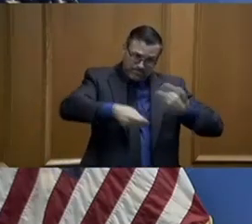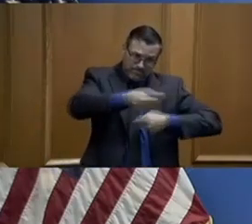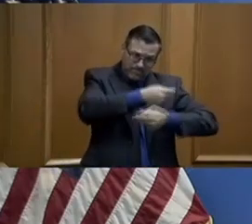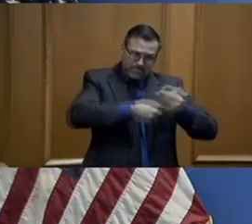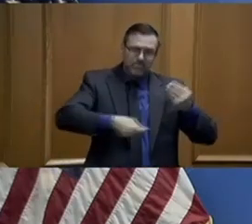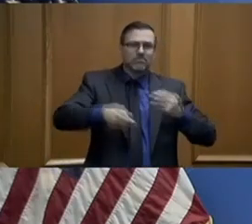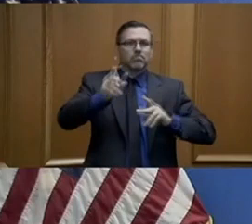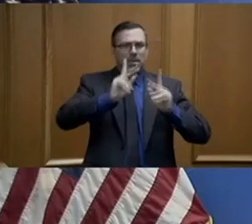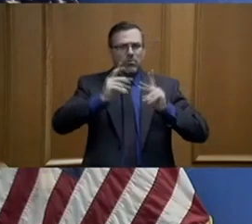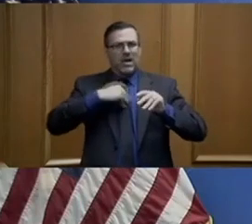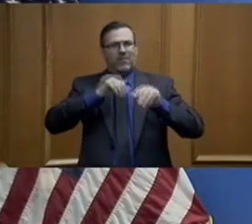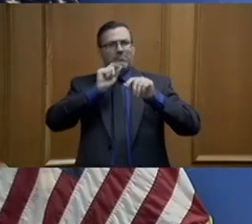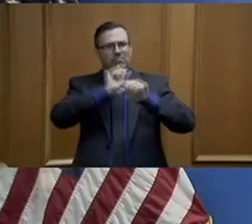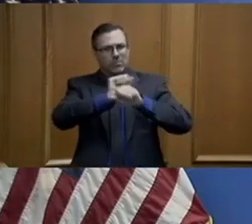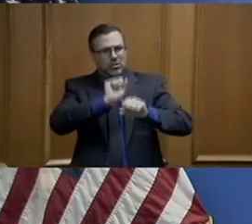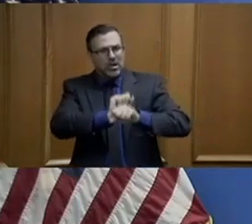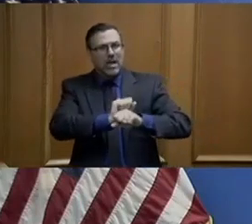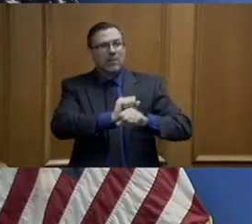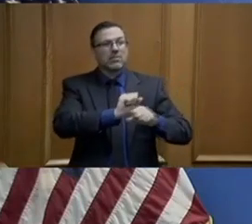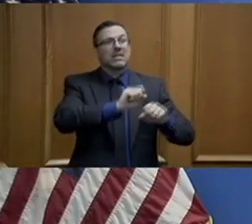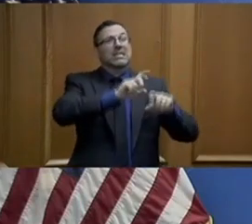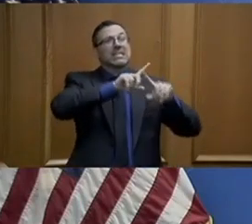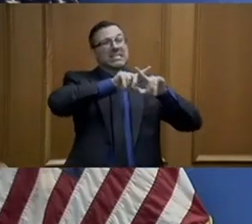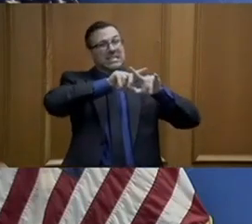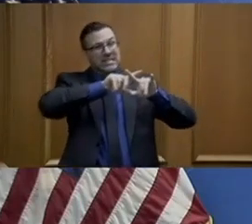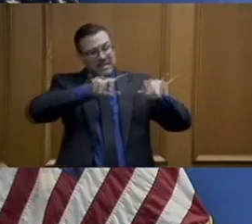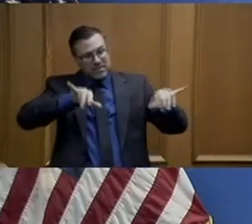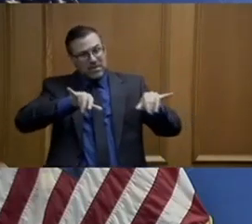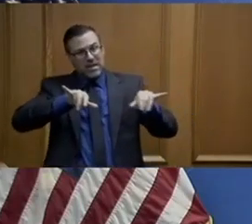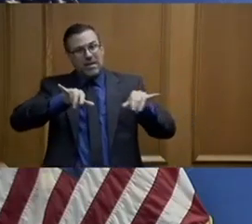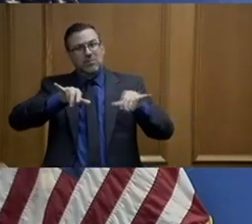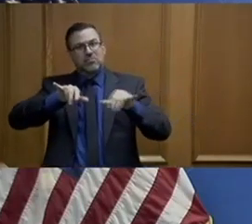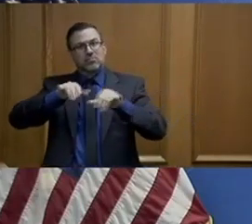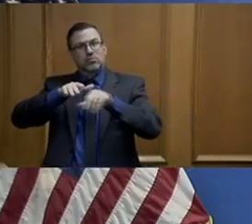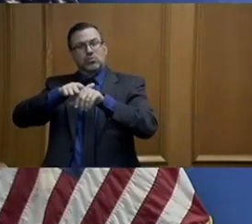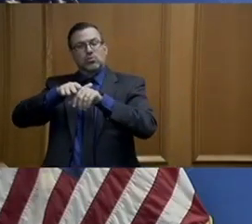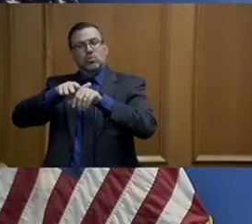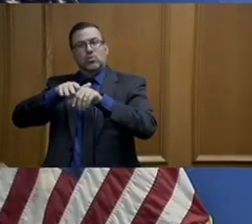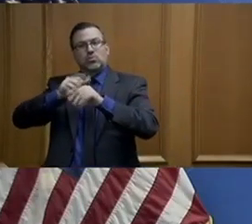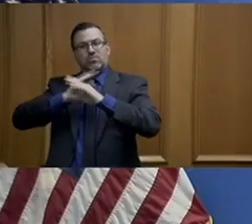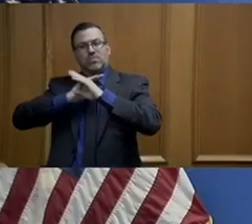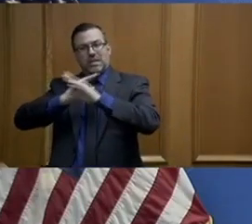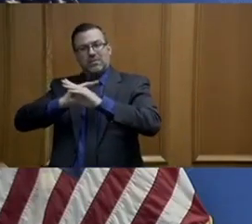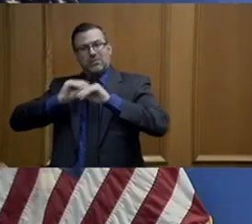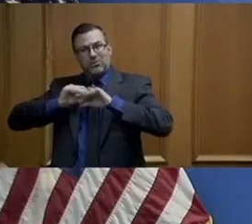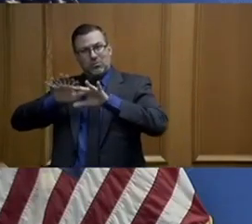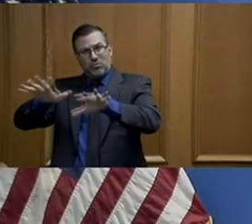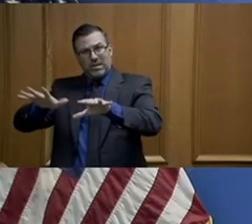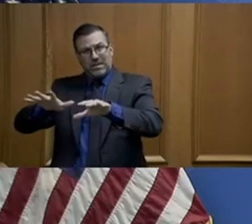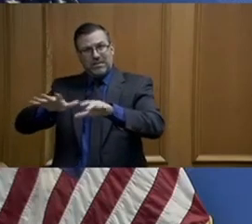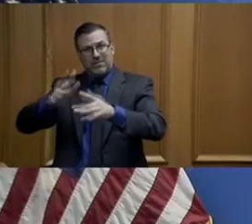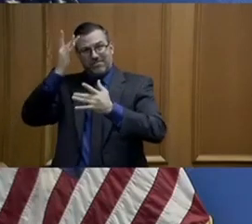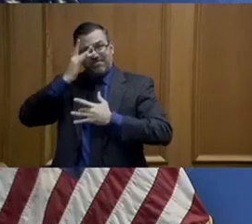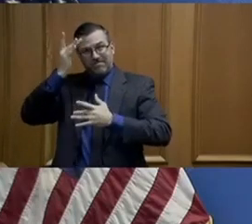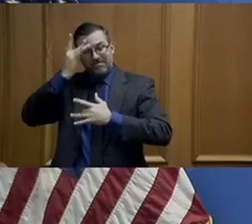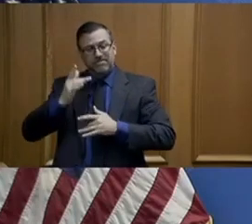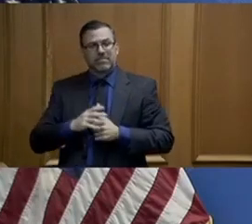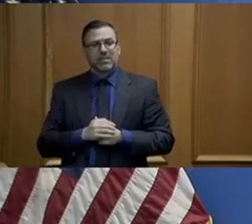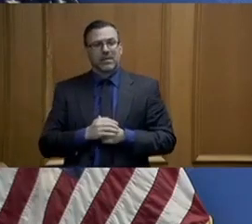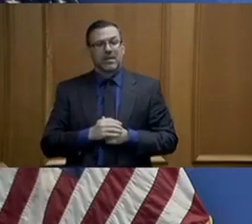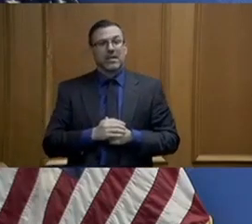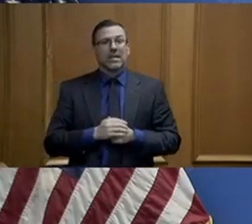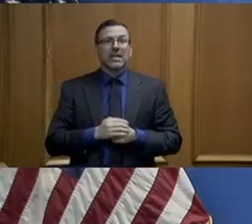while continuing to suppress the spread of COVID-19. We need Tennesseans to go back to